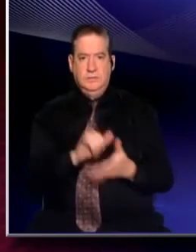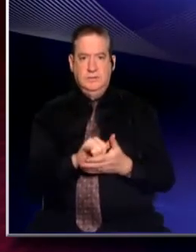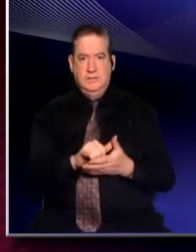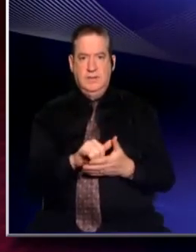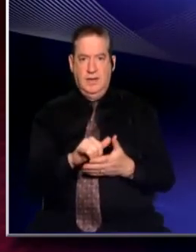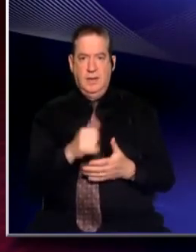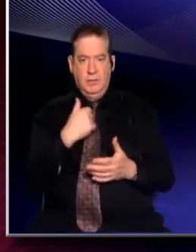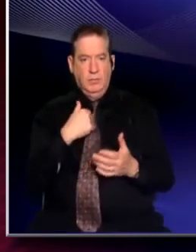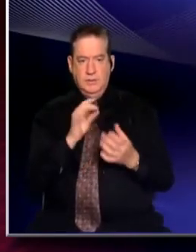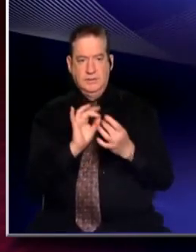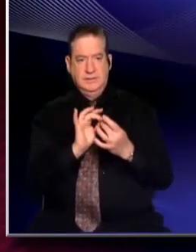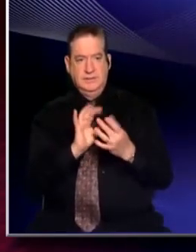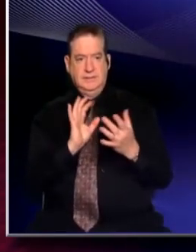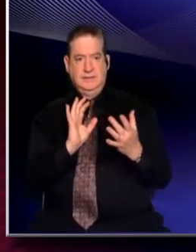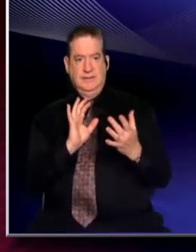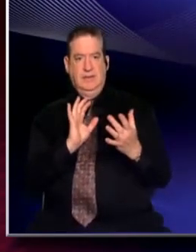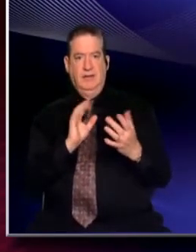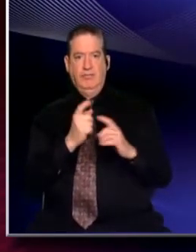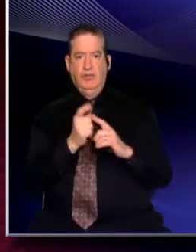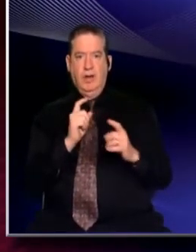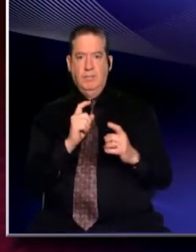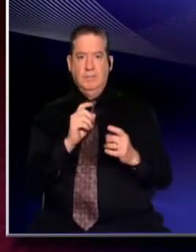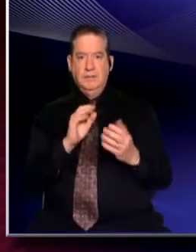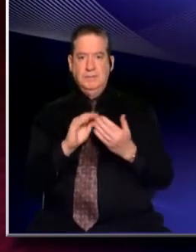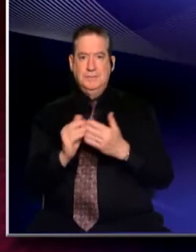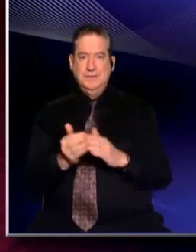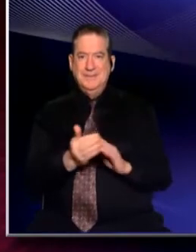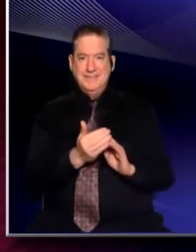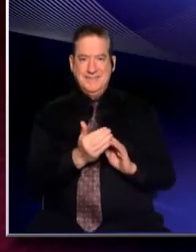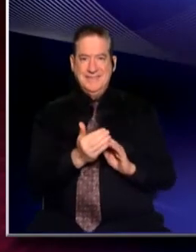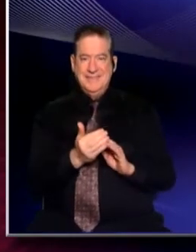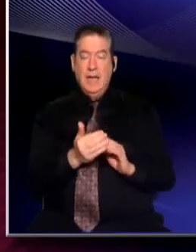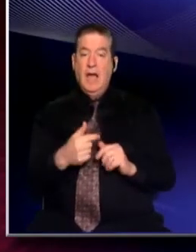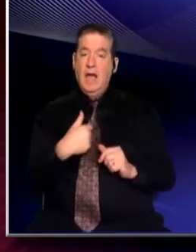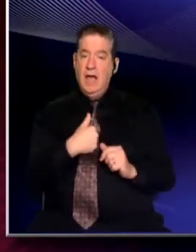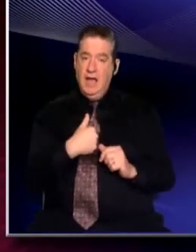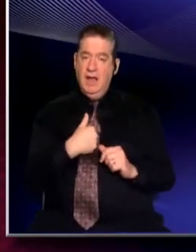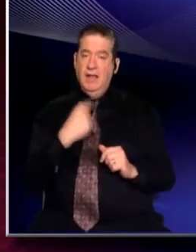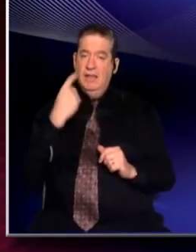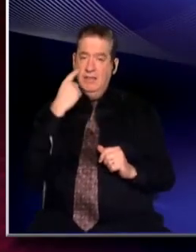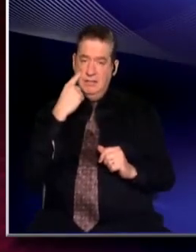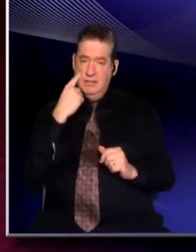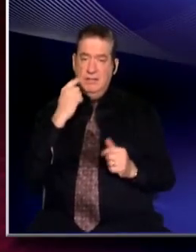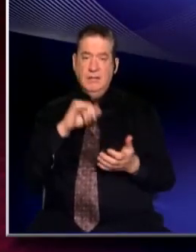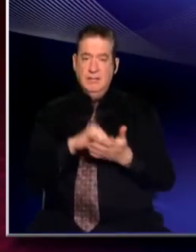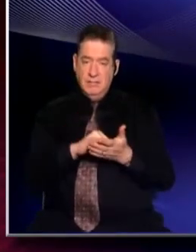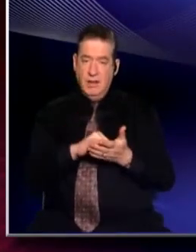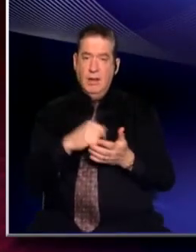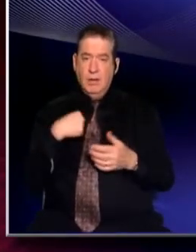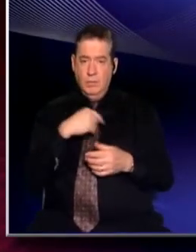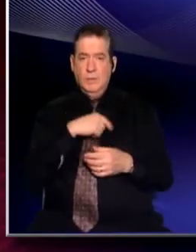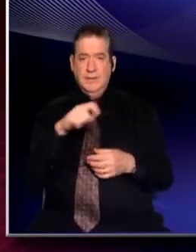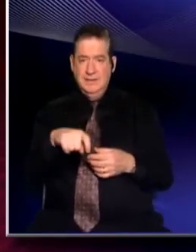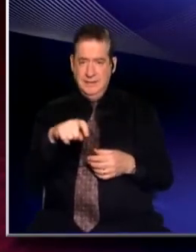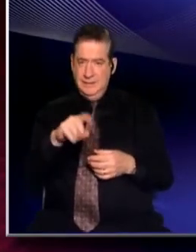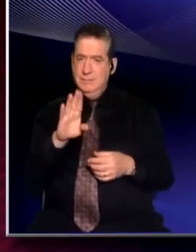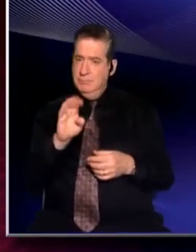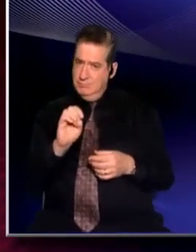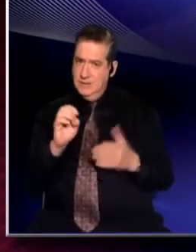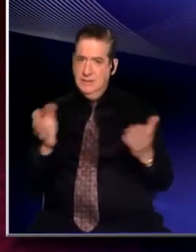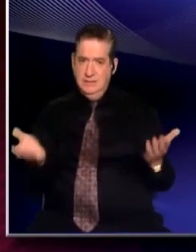are disconnecting from the community. I think that we need to be